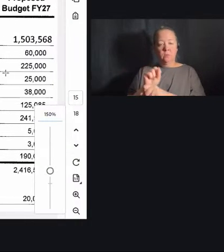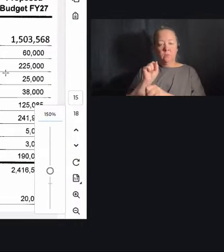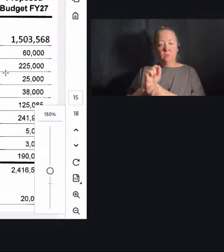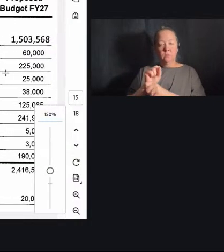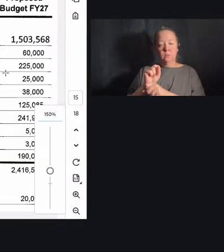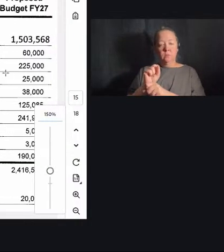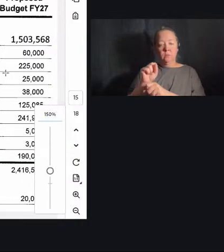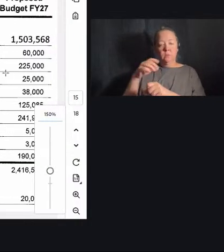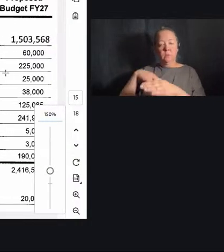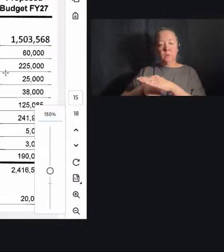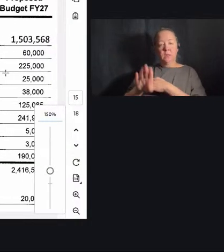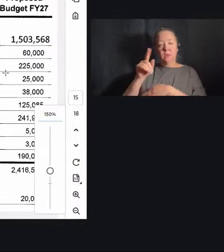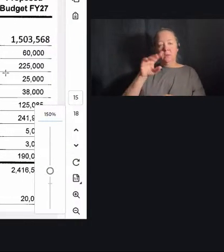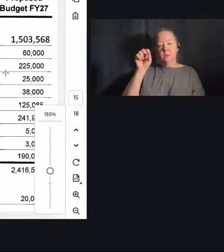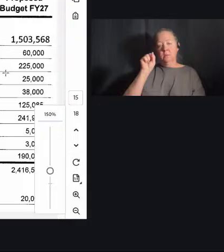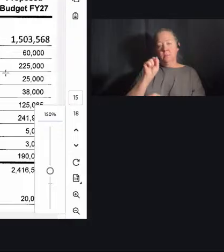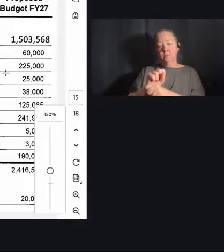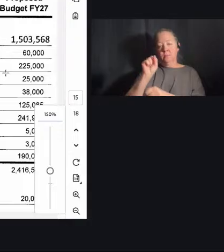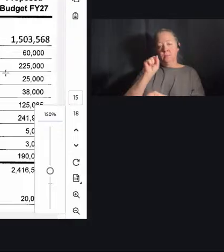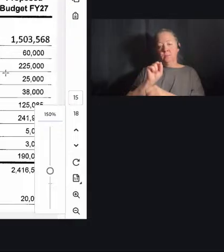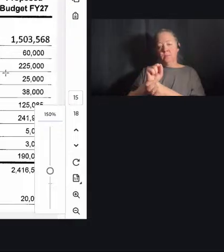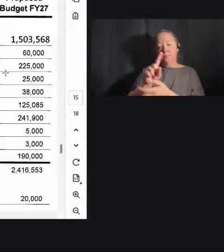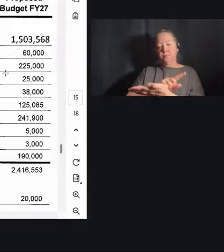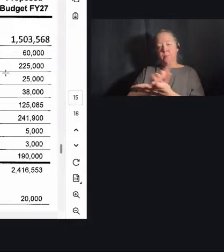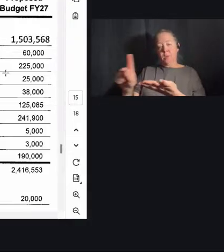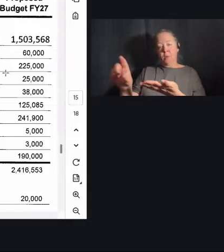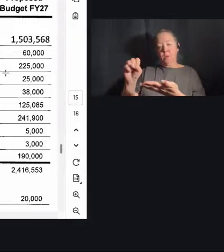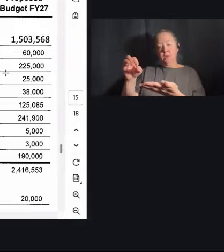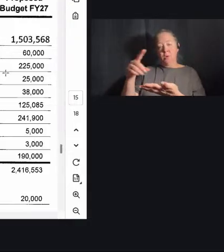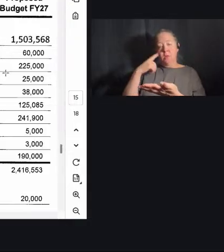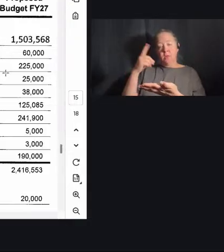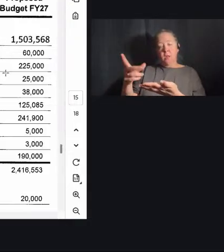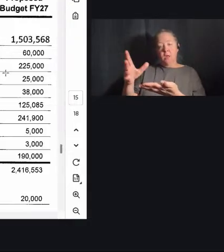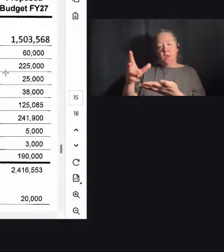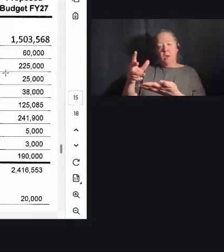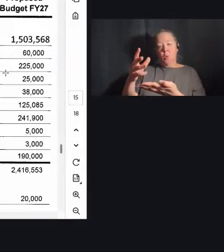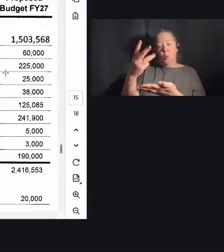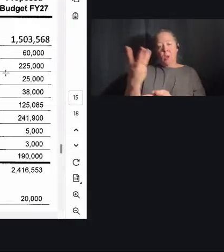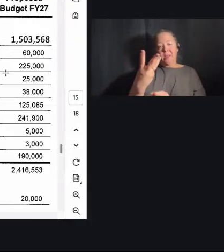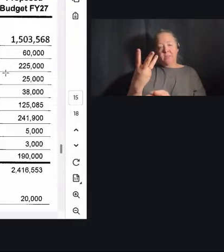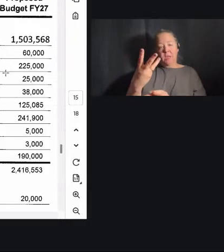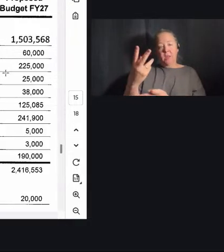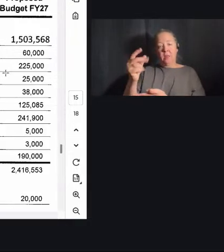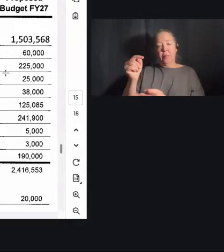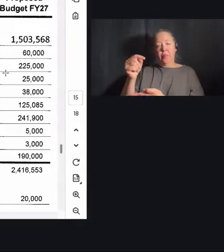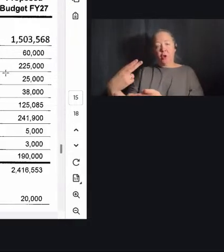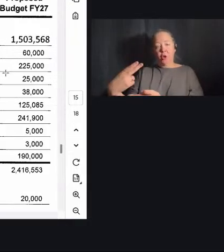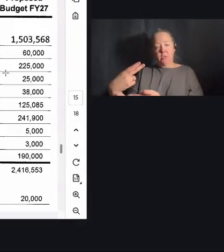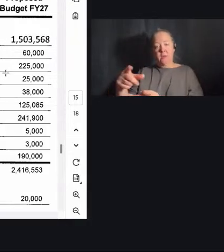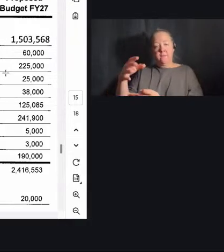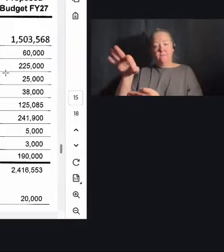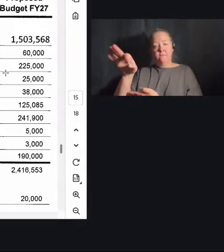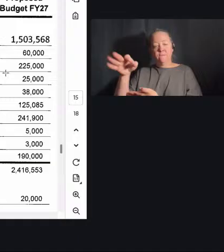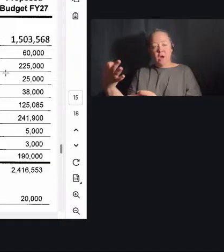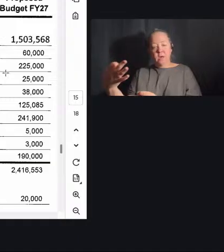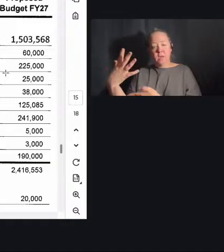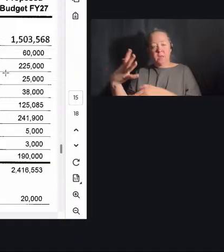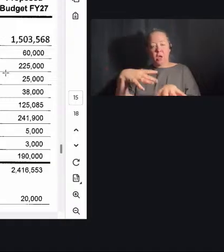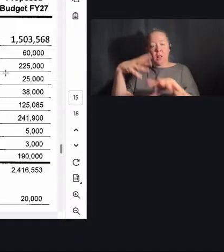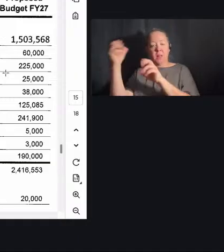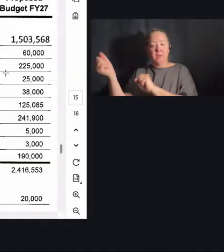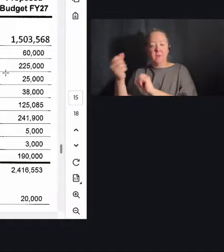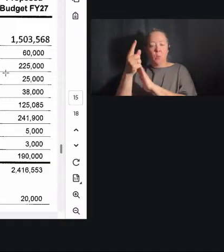Wednesday, Thursday, and Friday, they're leaving an hour early for their 3 hours of parks. And Sundays, they have Monday, Tuesday, Wednesday. So we have Wednesday. So we